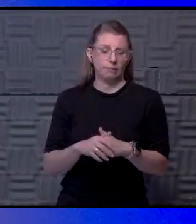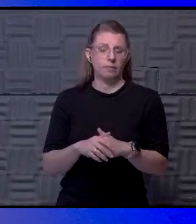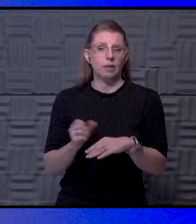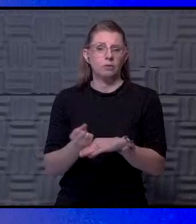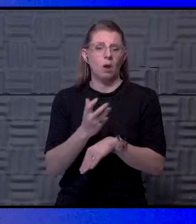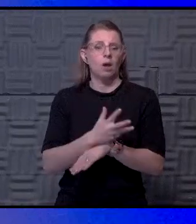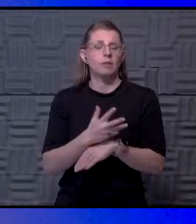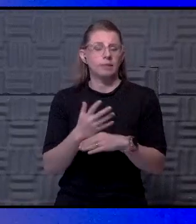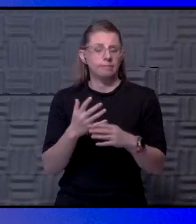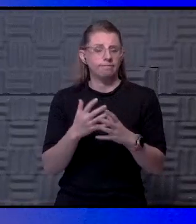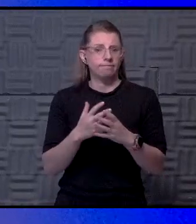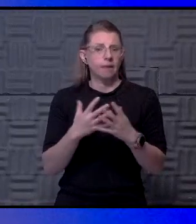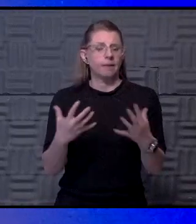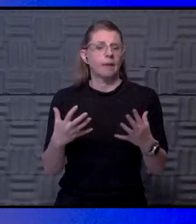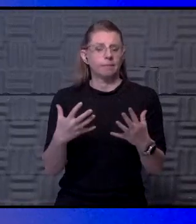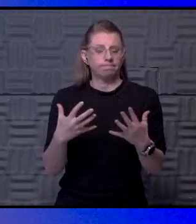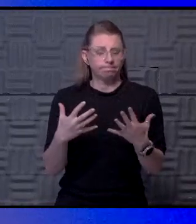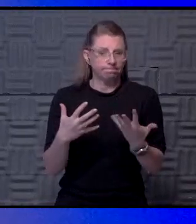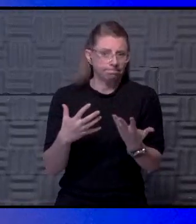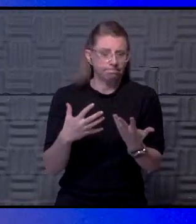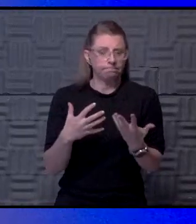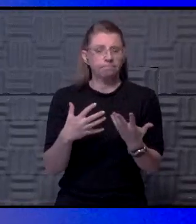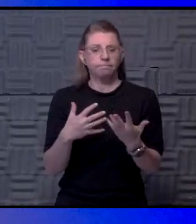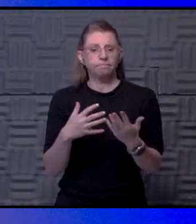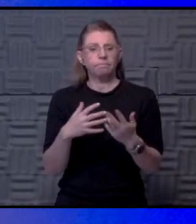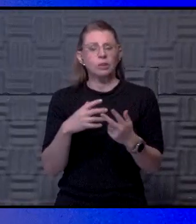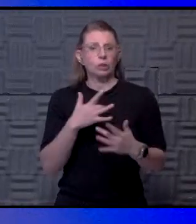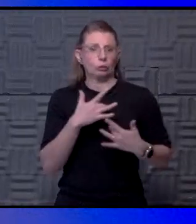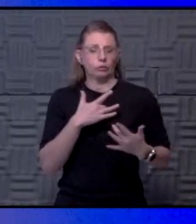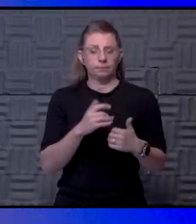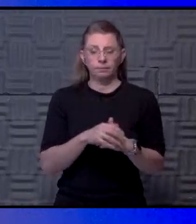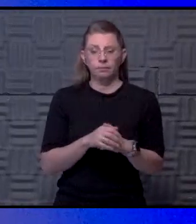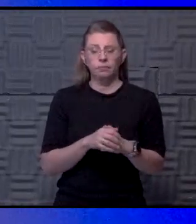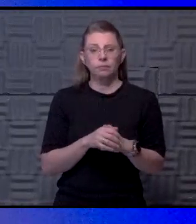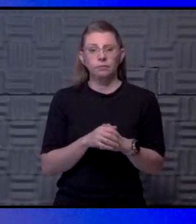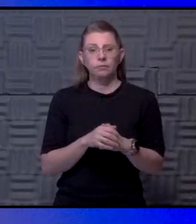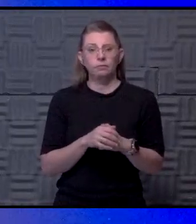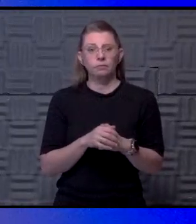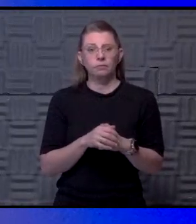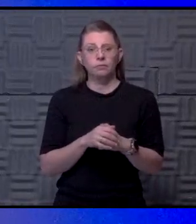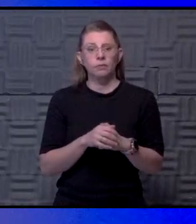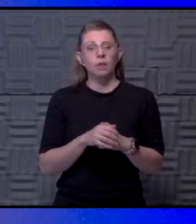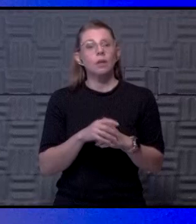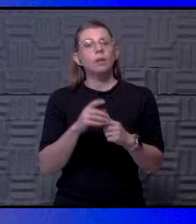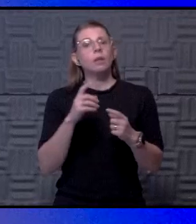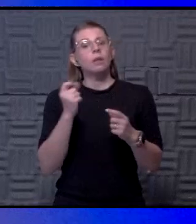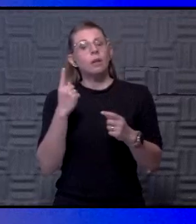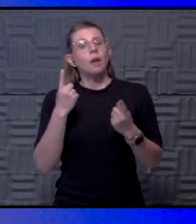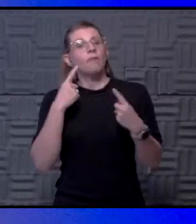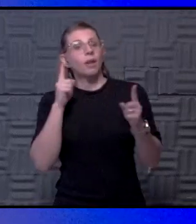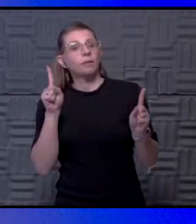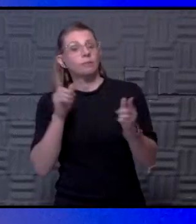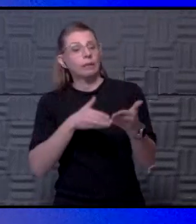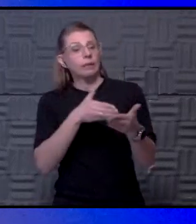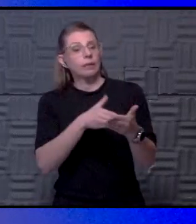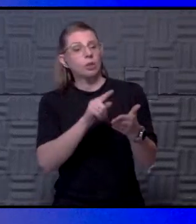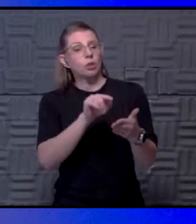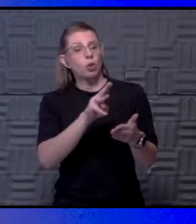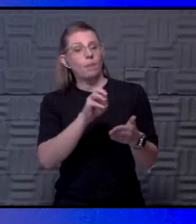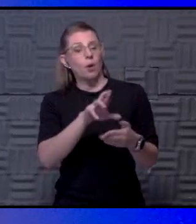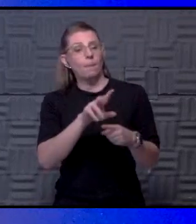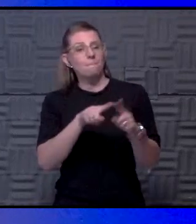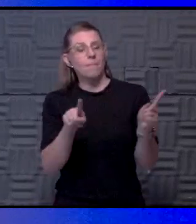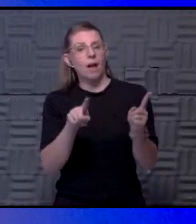with conventional radiation, unfortunately, although still quite effective against the tumor, you oftentimes have a lot of